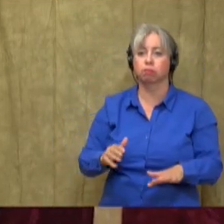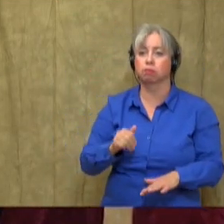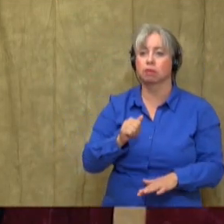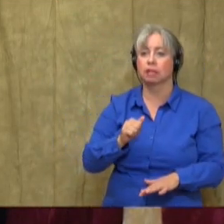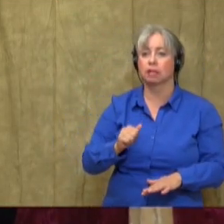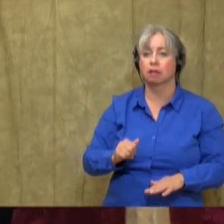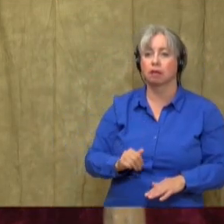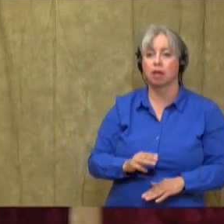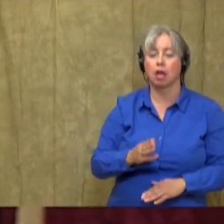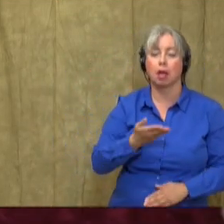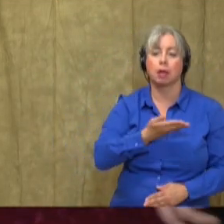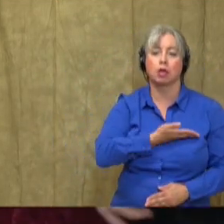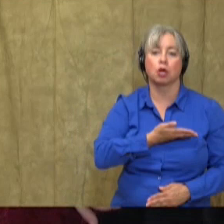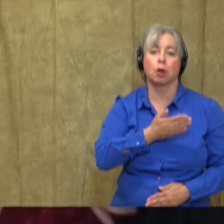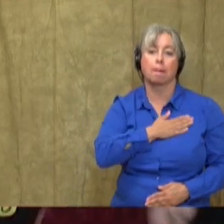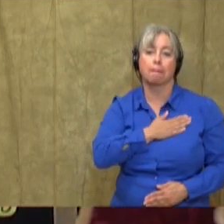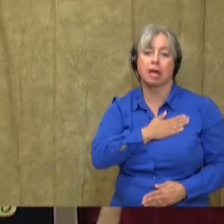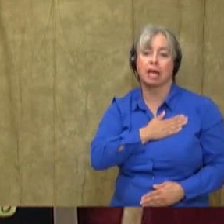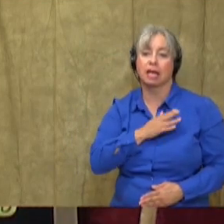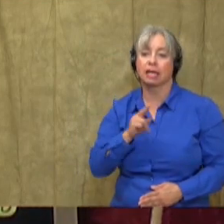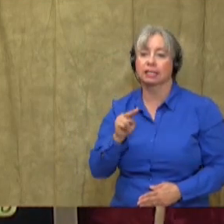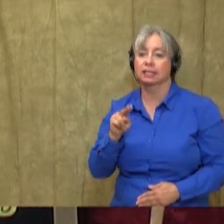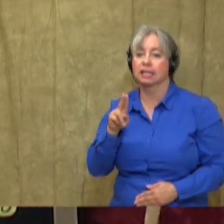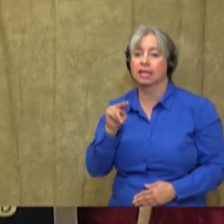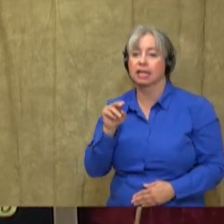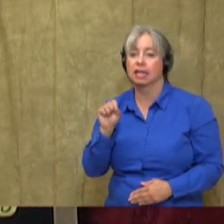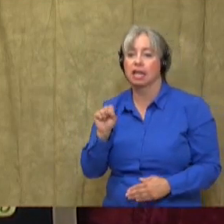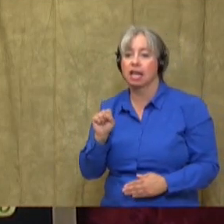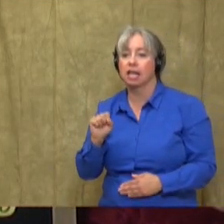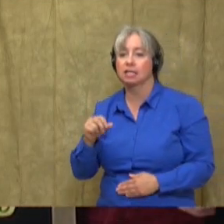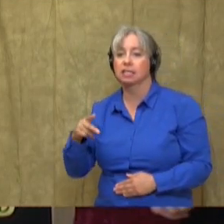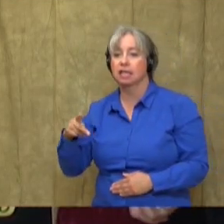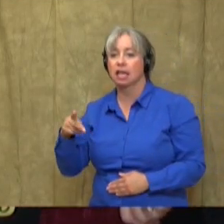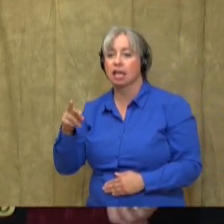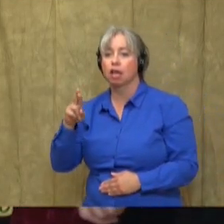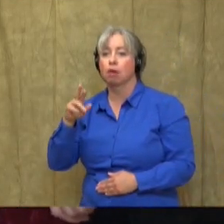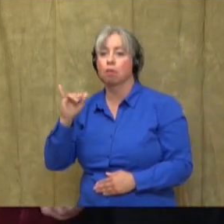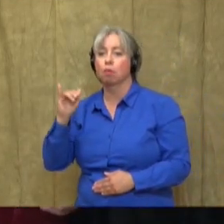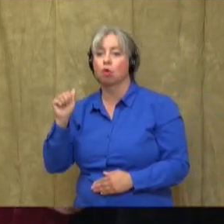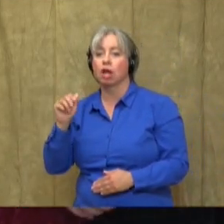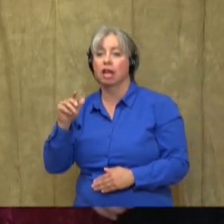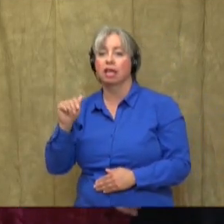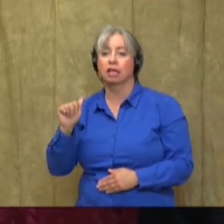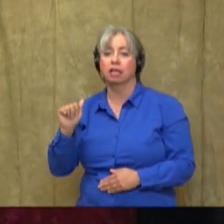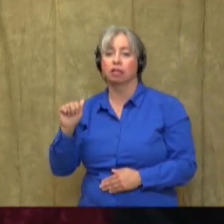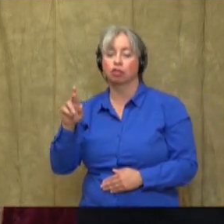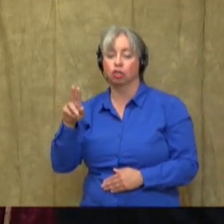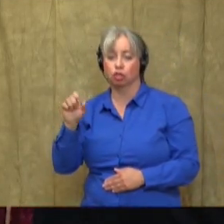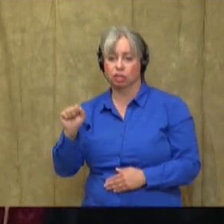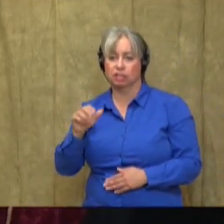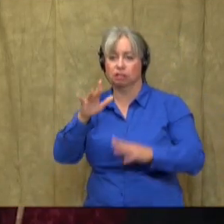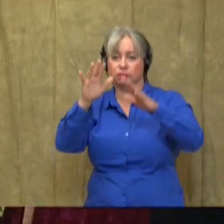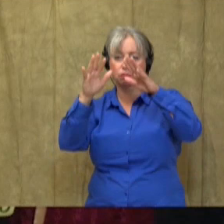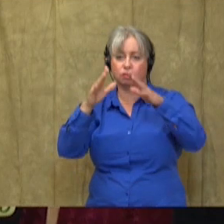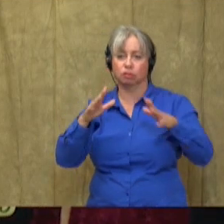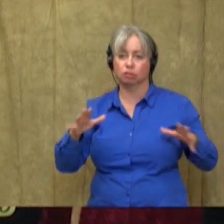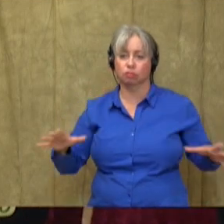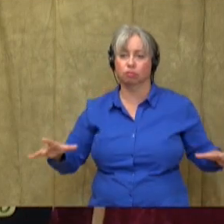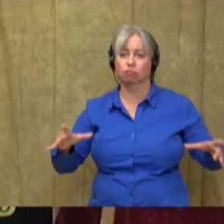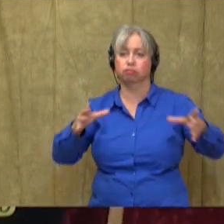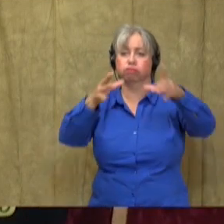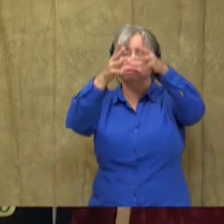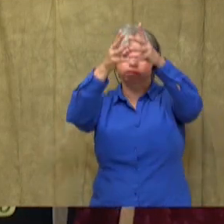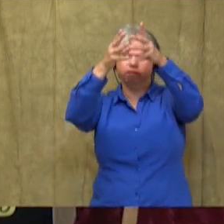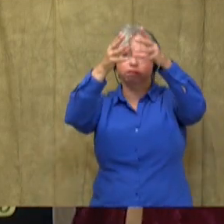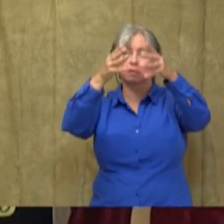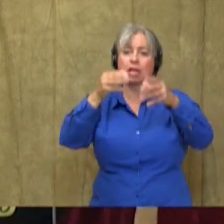nuns, and your friars that are at the bottom. So you had a hierarchy in the church as well. Some church clergy spent